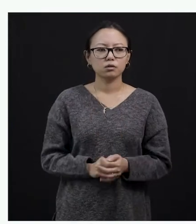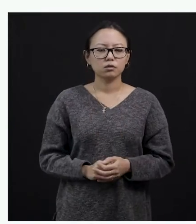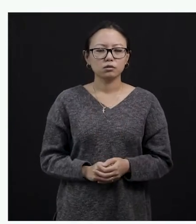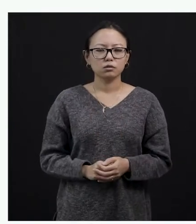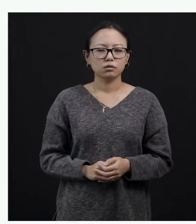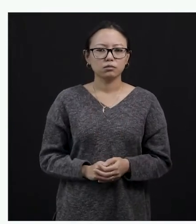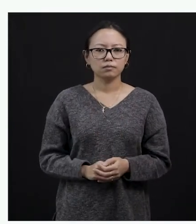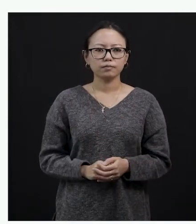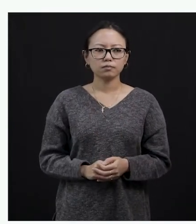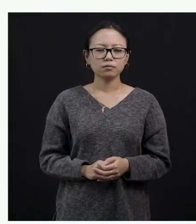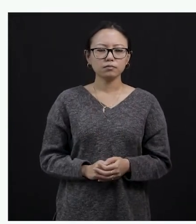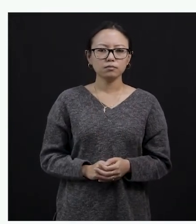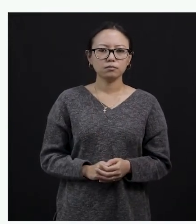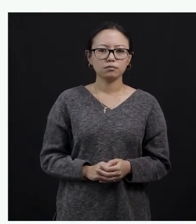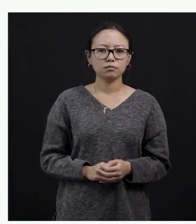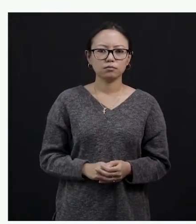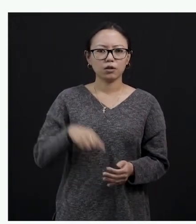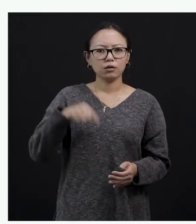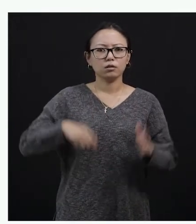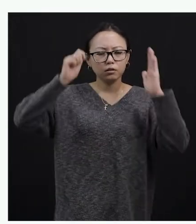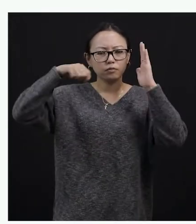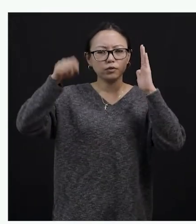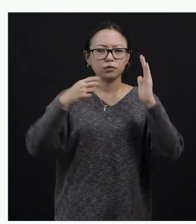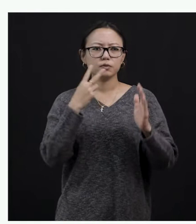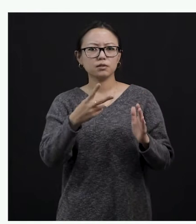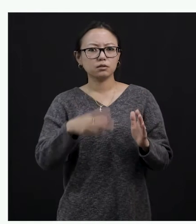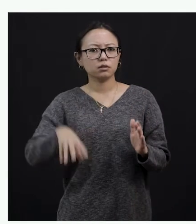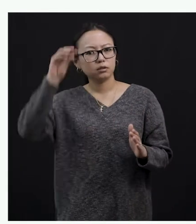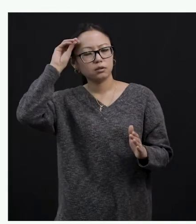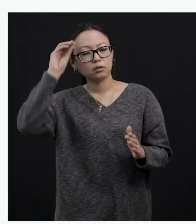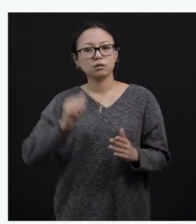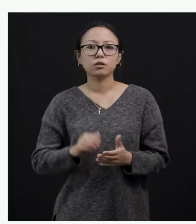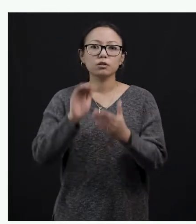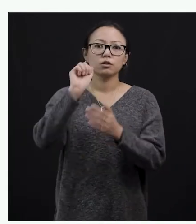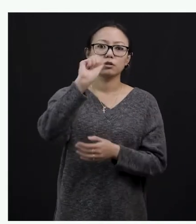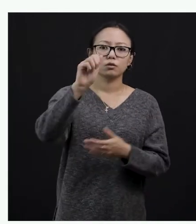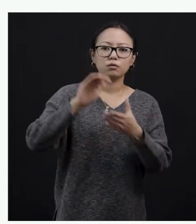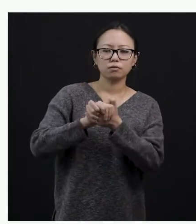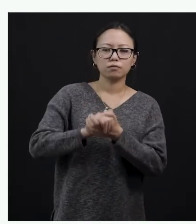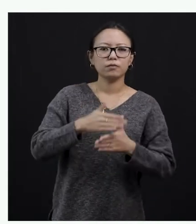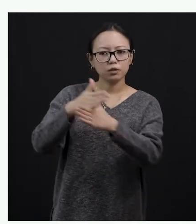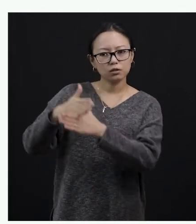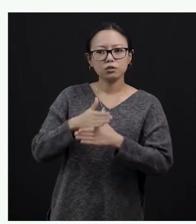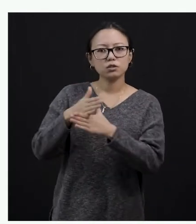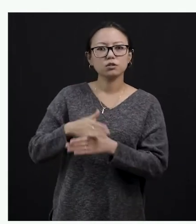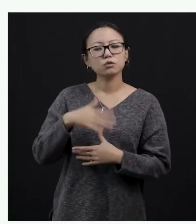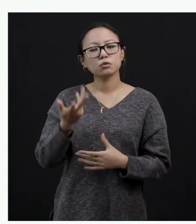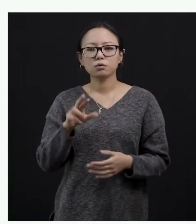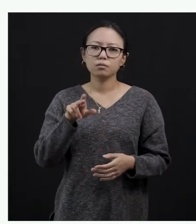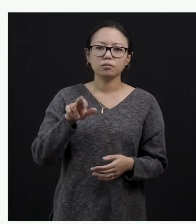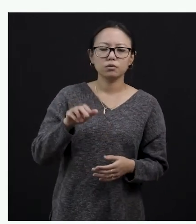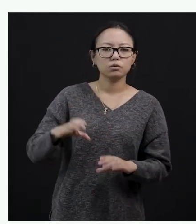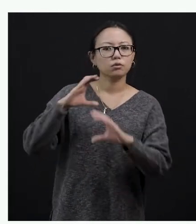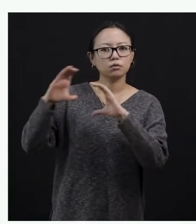messages that you have received from this video, right? So that is communication. We do communication at home with